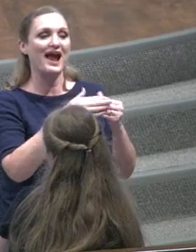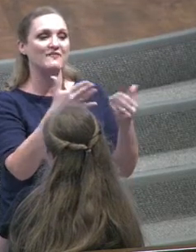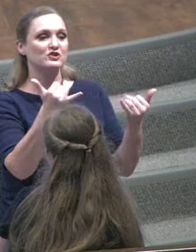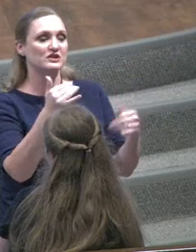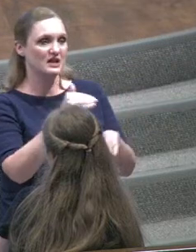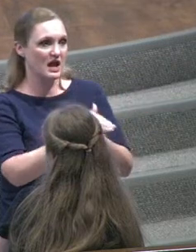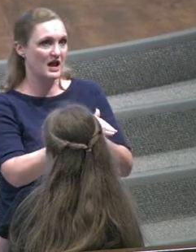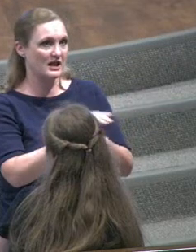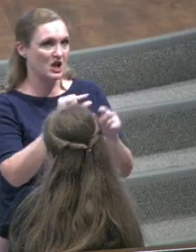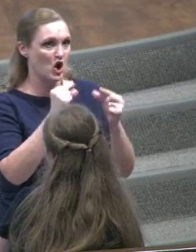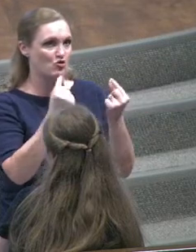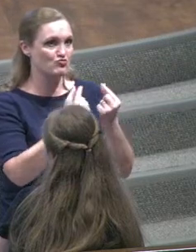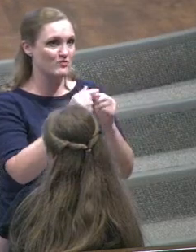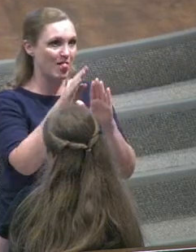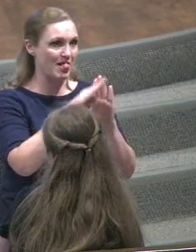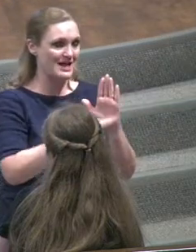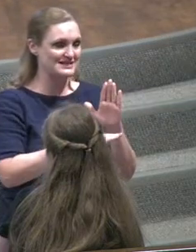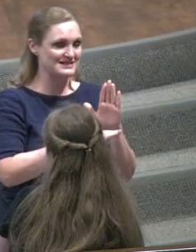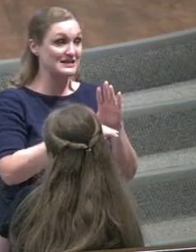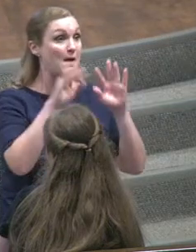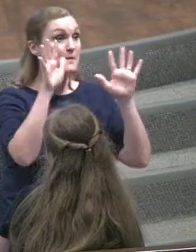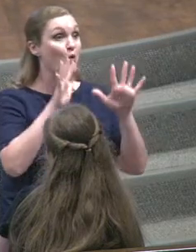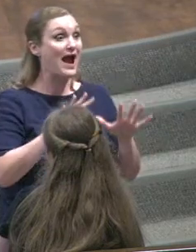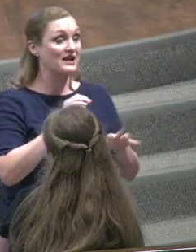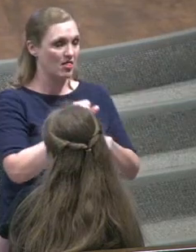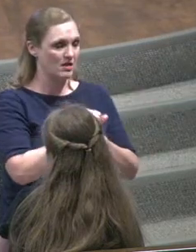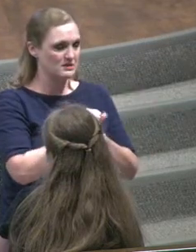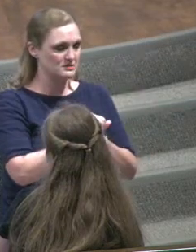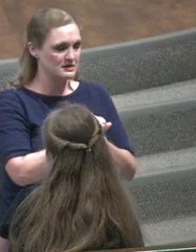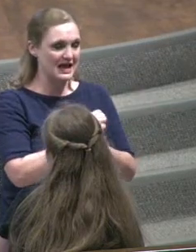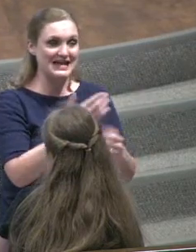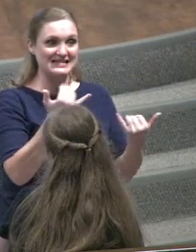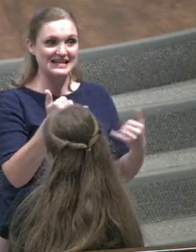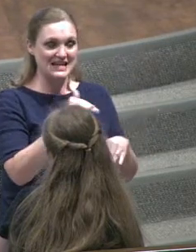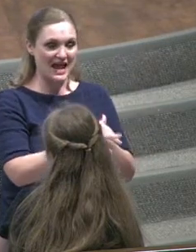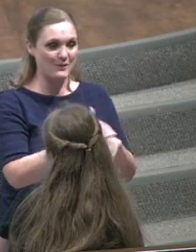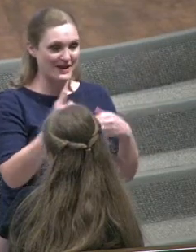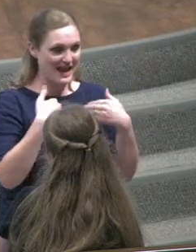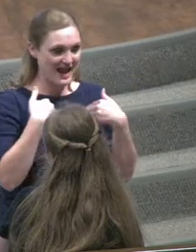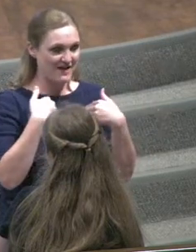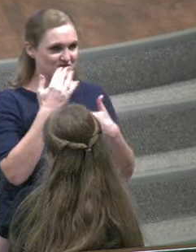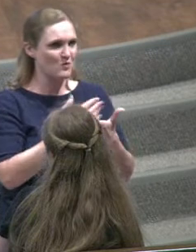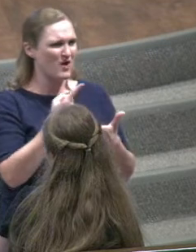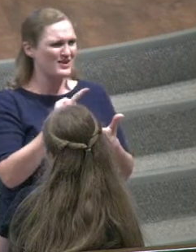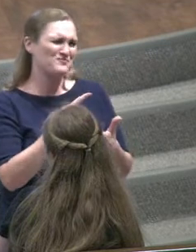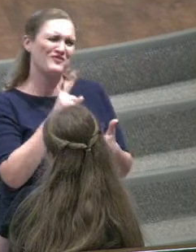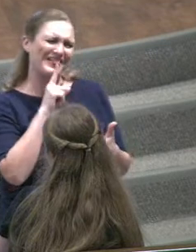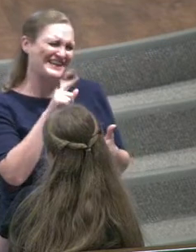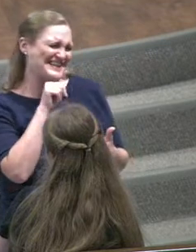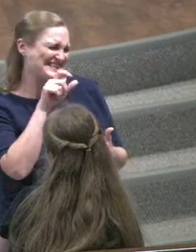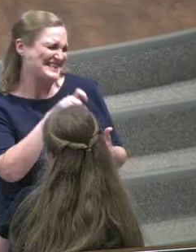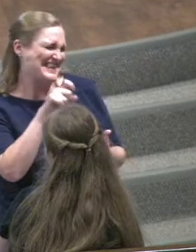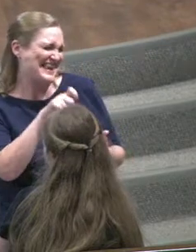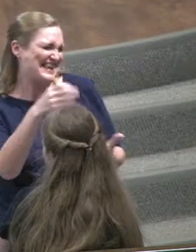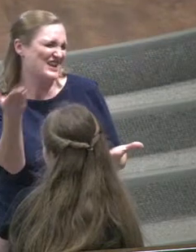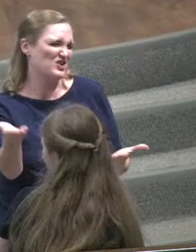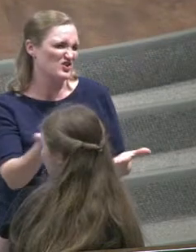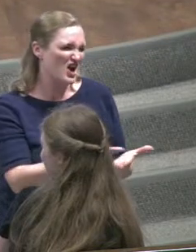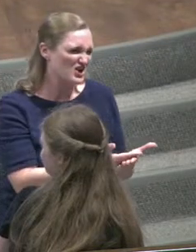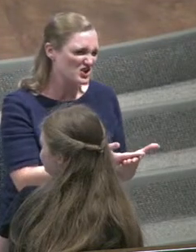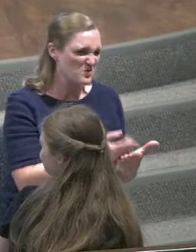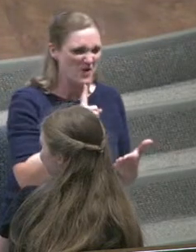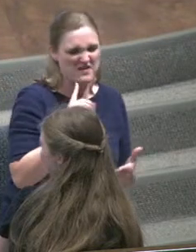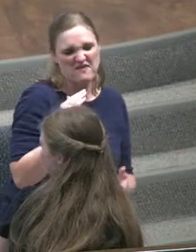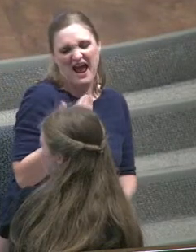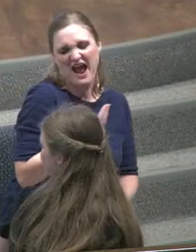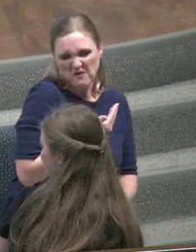our series called Miraculous. And tonight we have somebody that really doesn't need an introduction, one of our own,